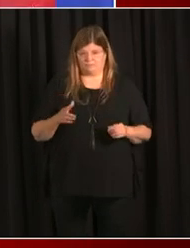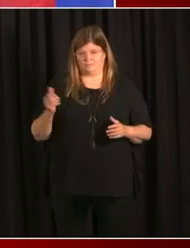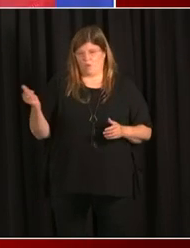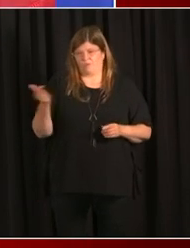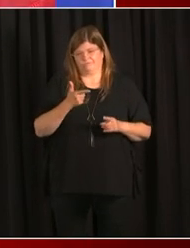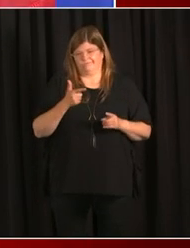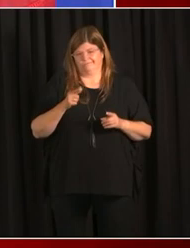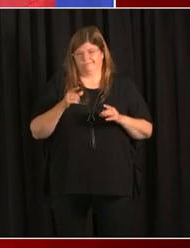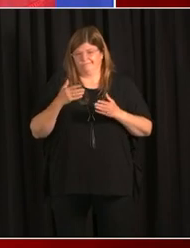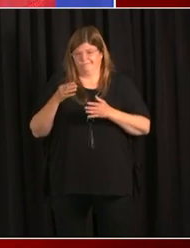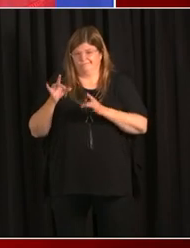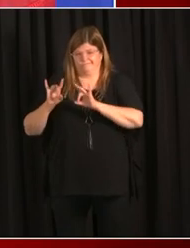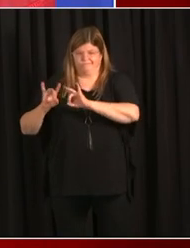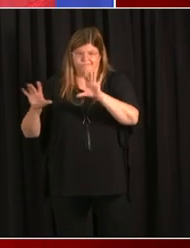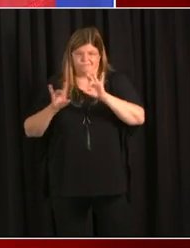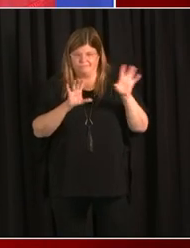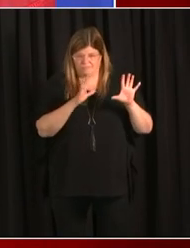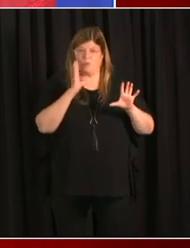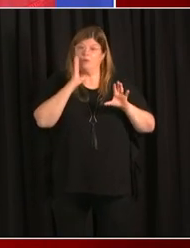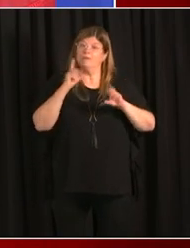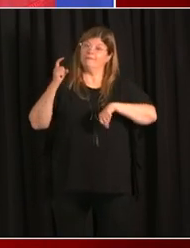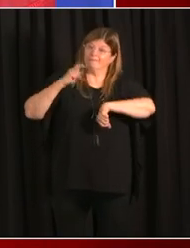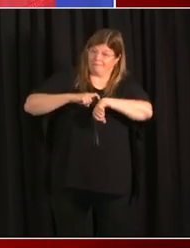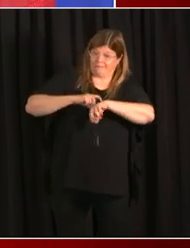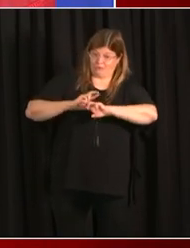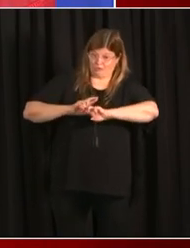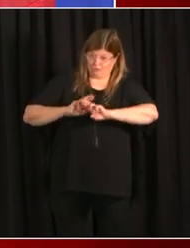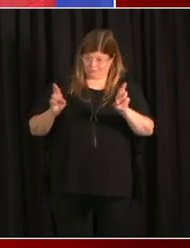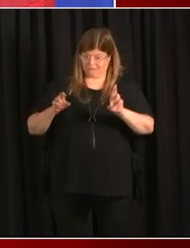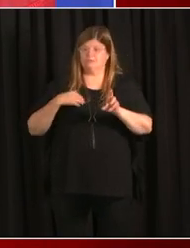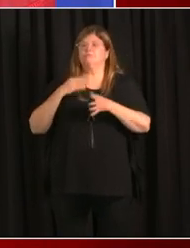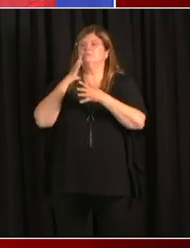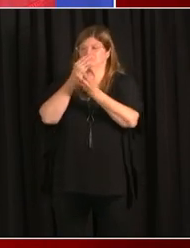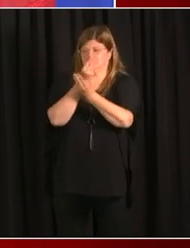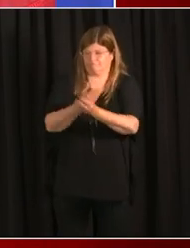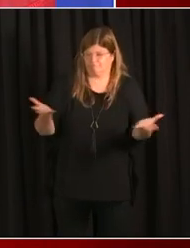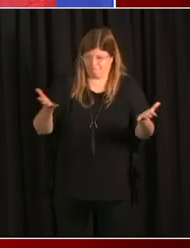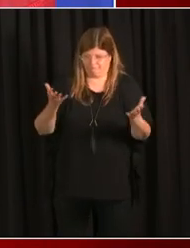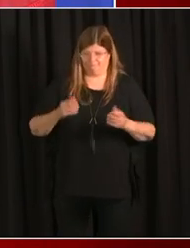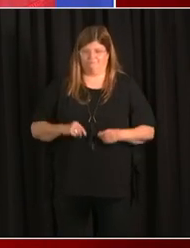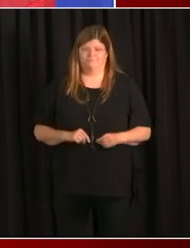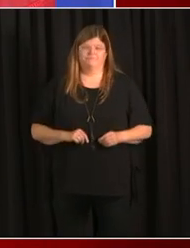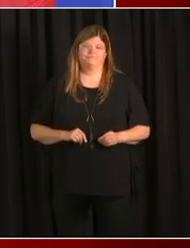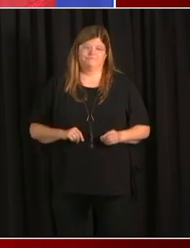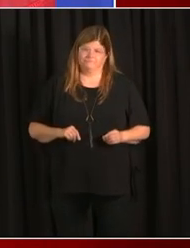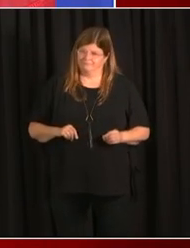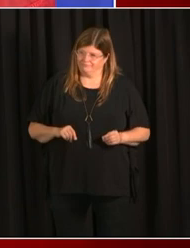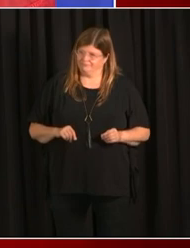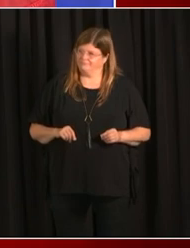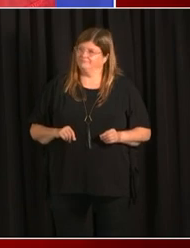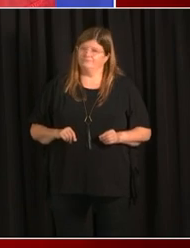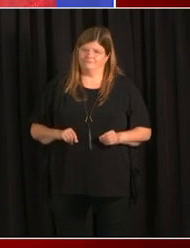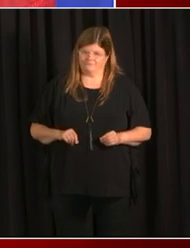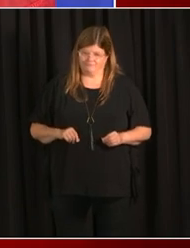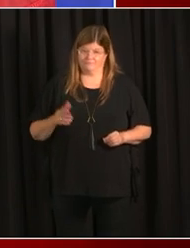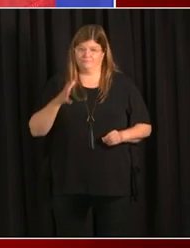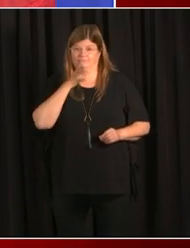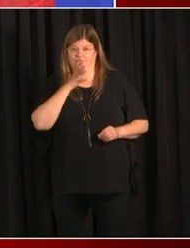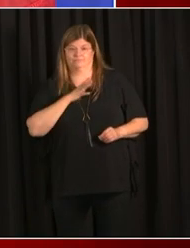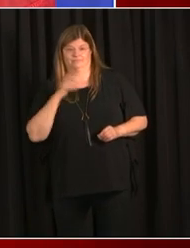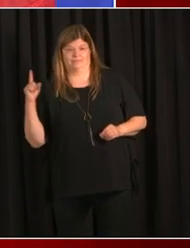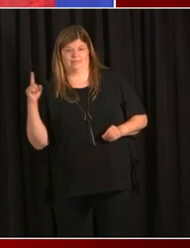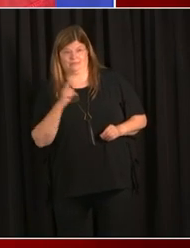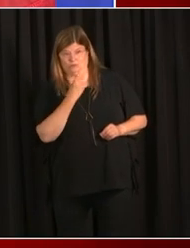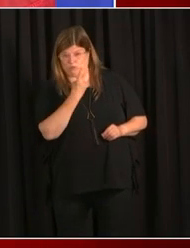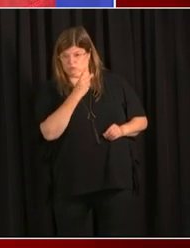when the time comes, we'll have a timeline. Yes. If I may ask two